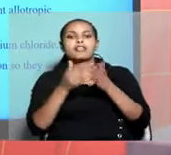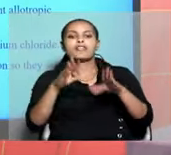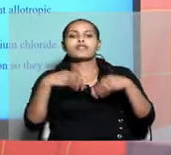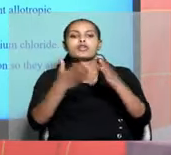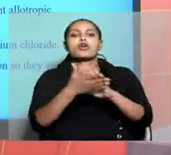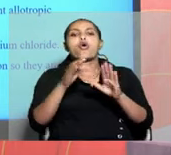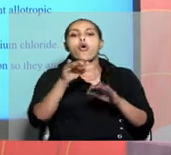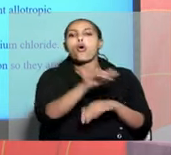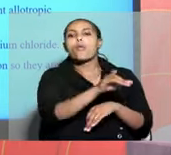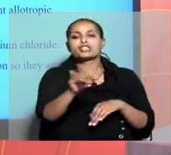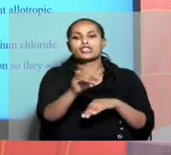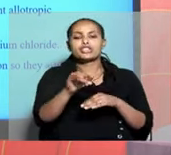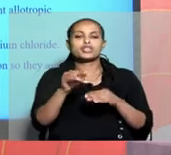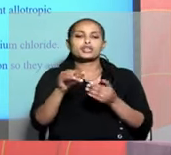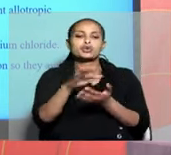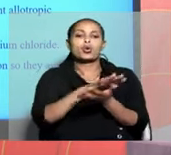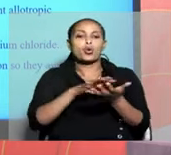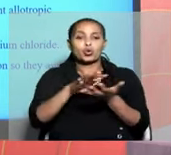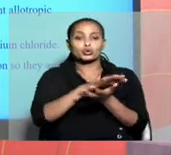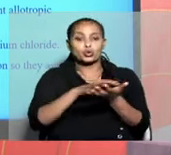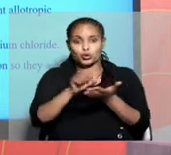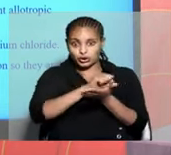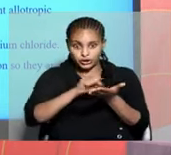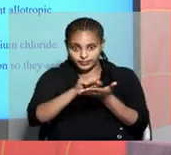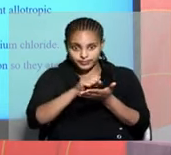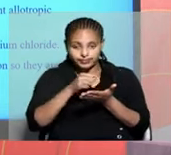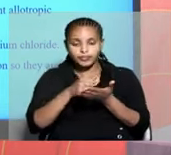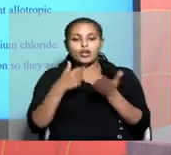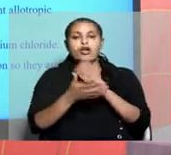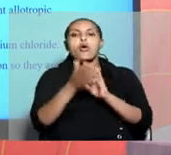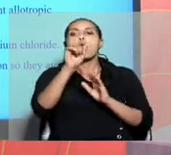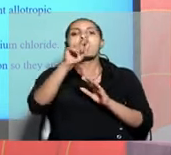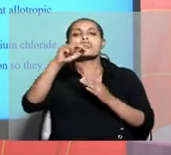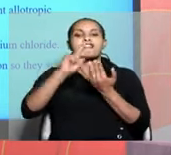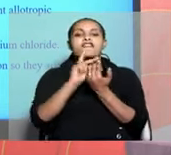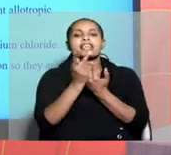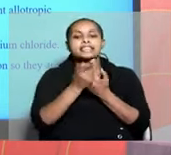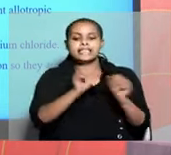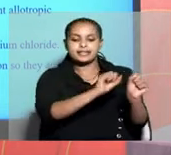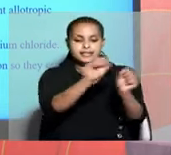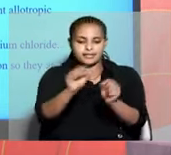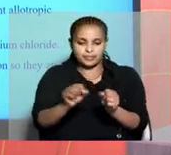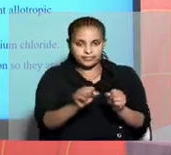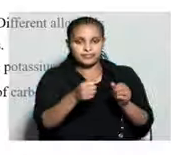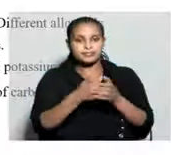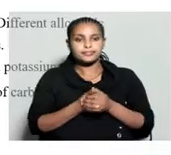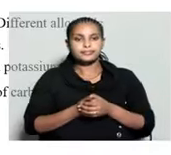forms a homogeneous solution. Aqueous solution is a one-phase system.